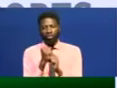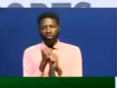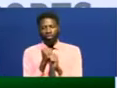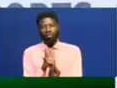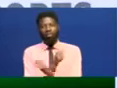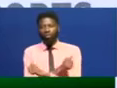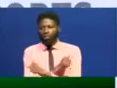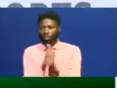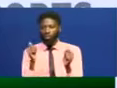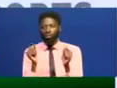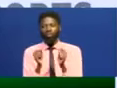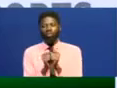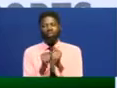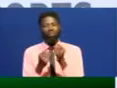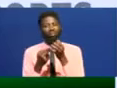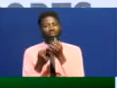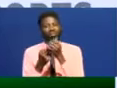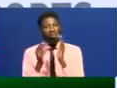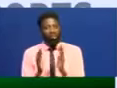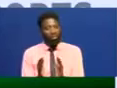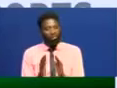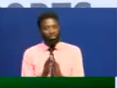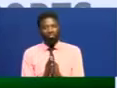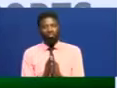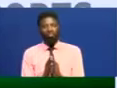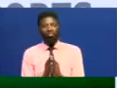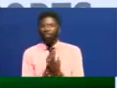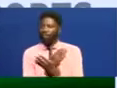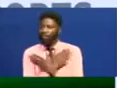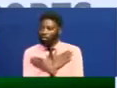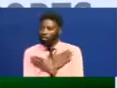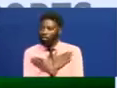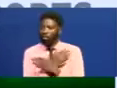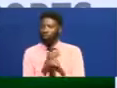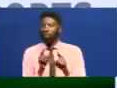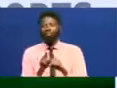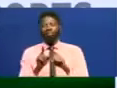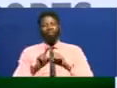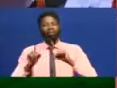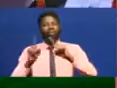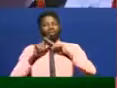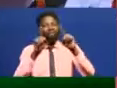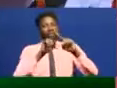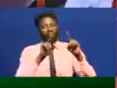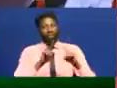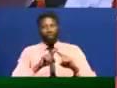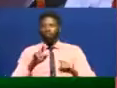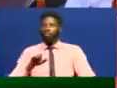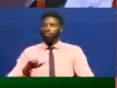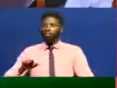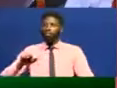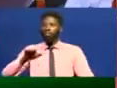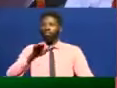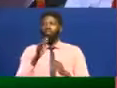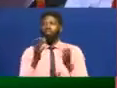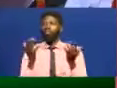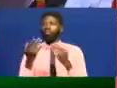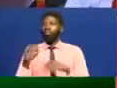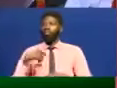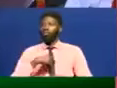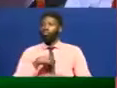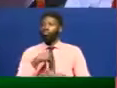partners, with friends, in the various spaces where we